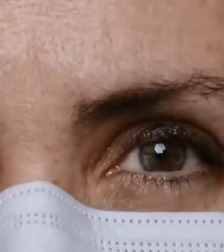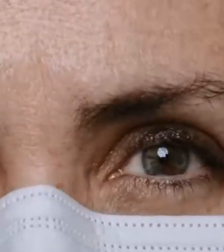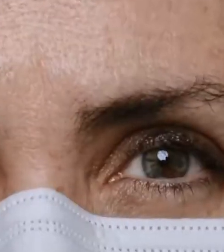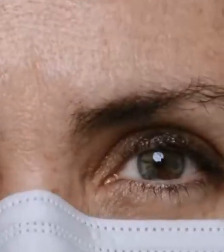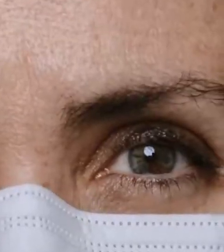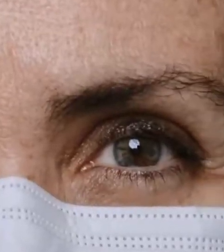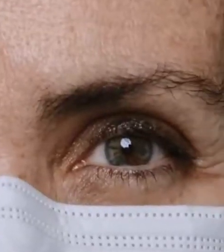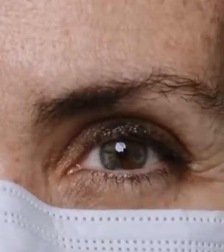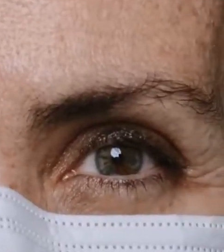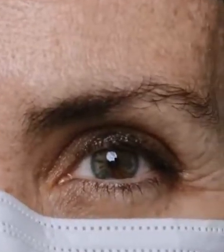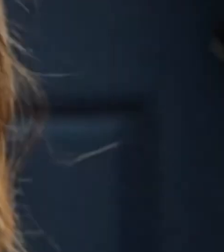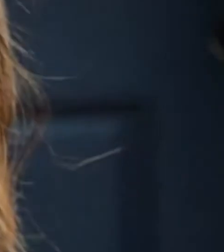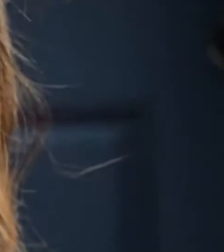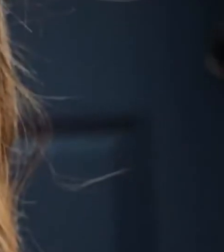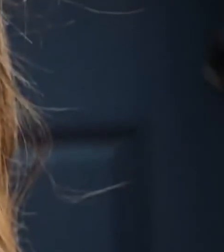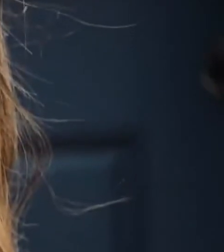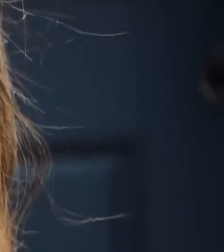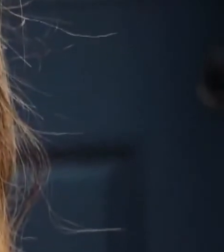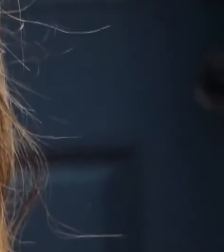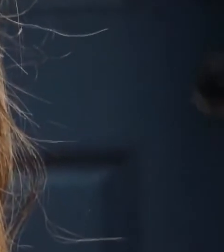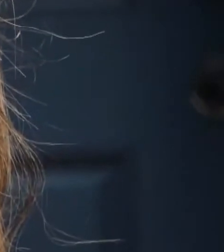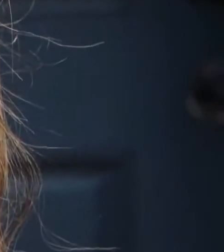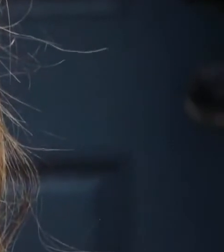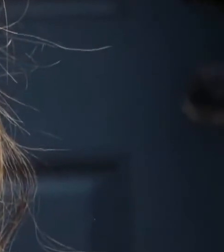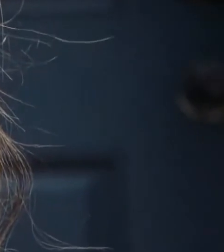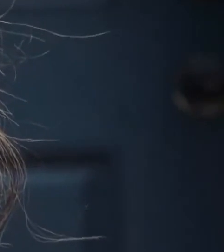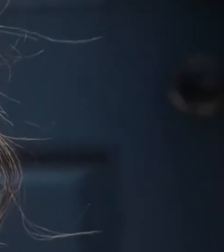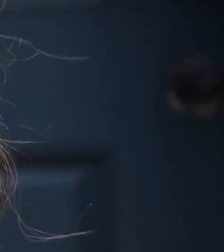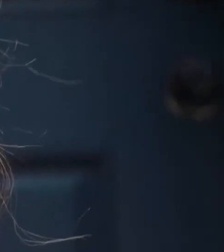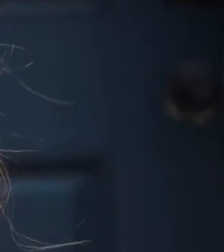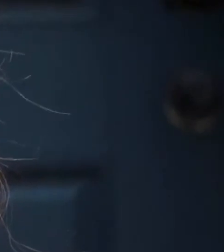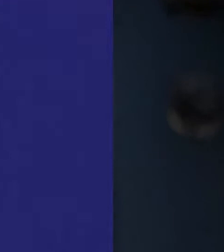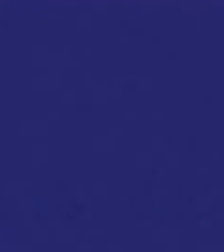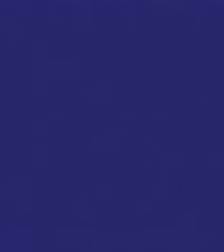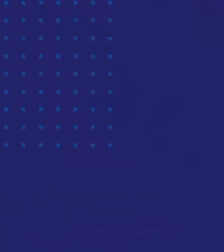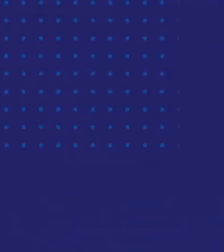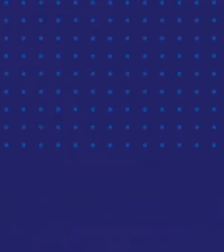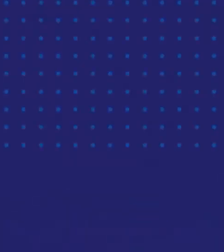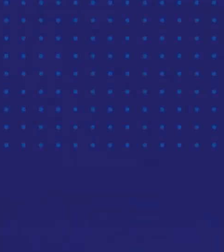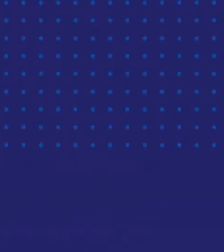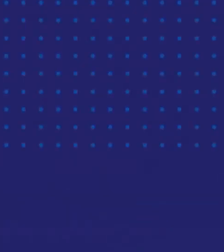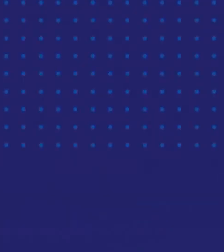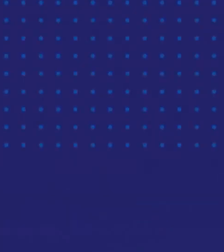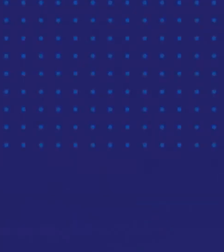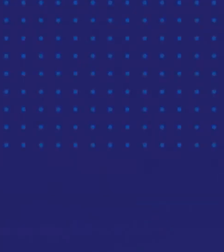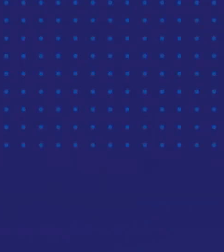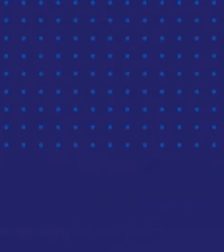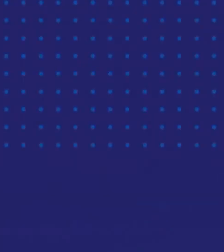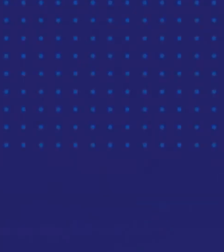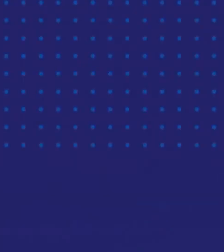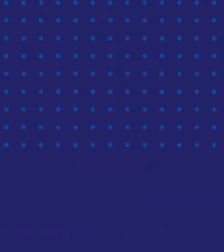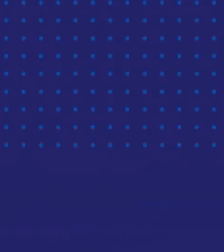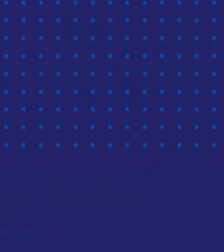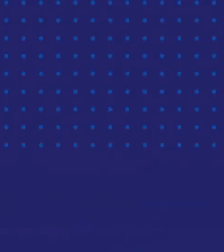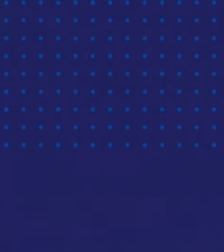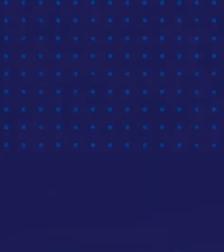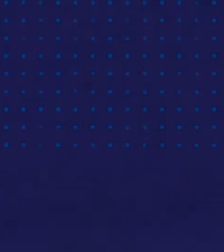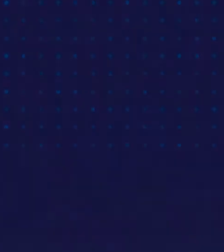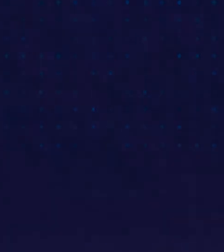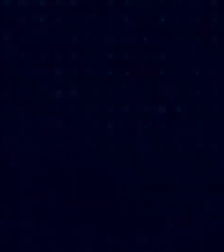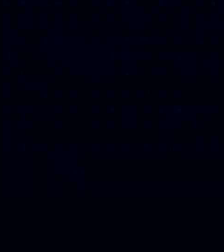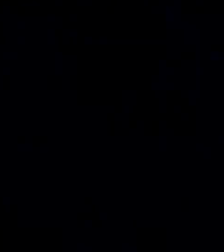que los demás te importan. Por favor, usa mascarilla. Cumplamos con nuestra parte para reducir la propagación.